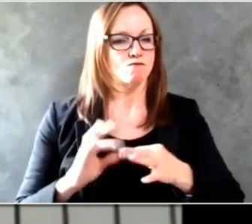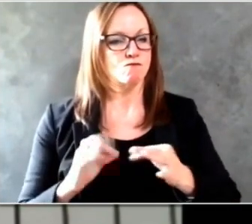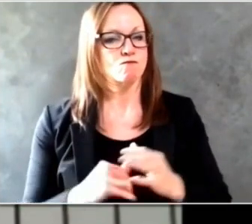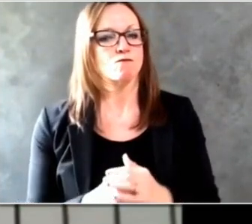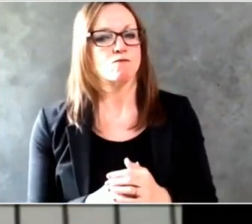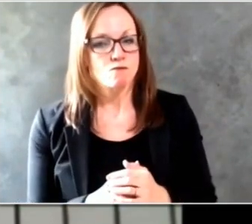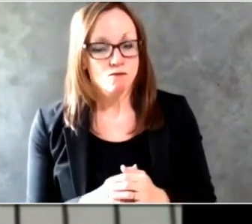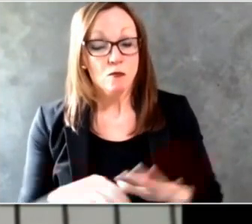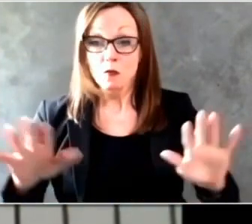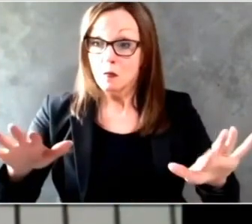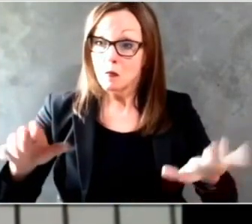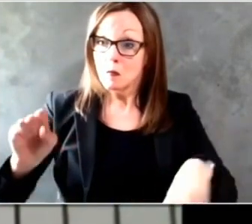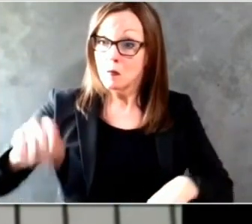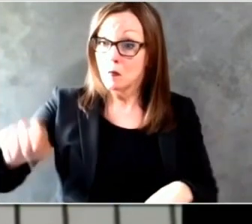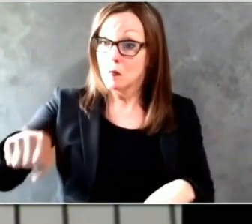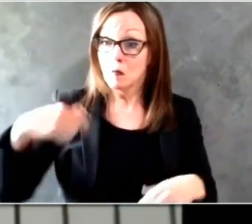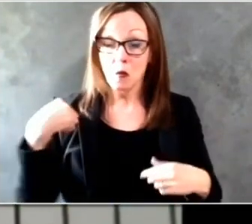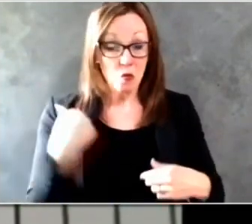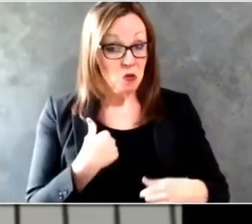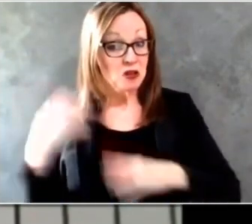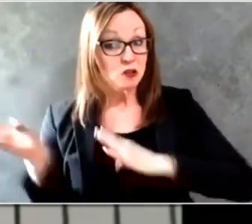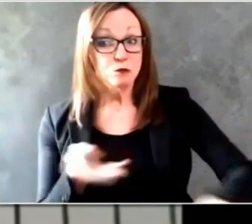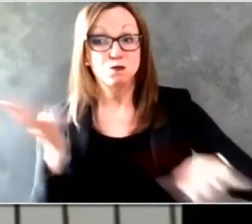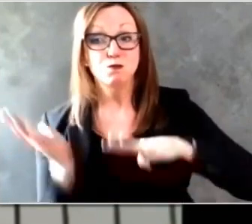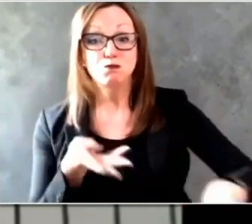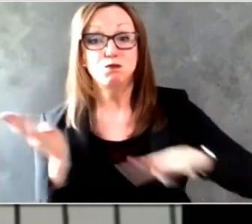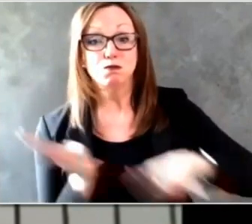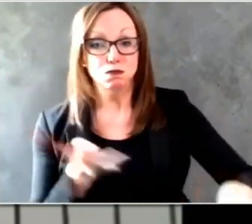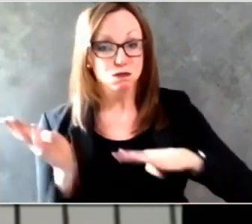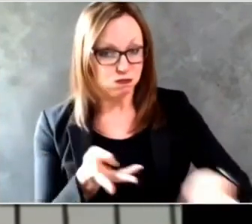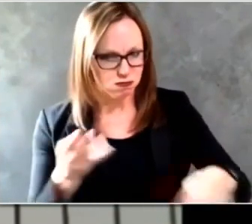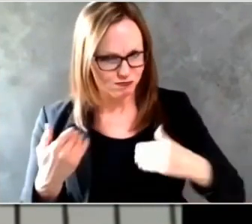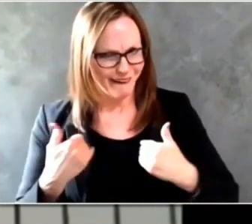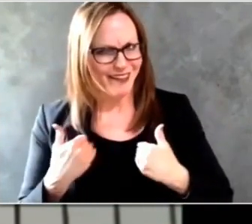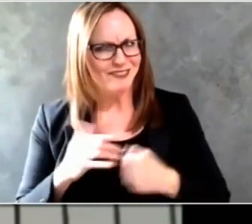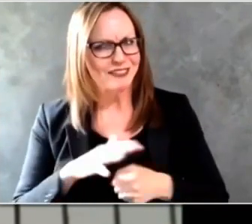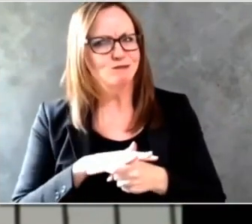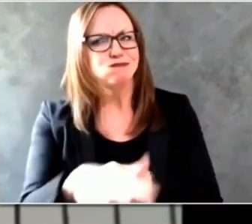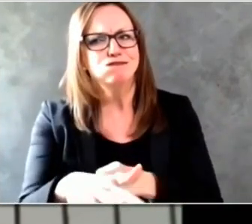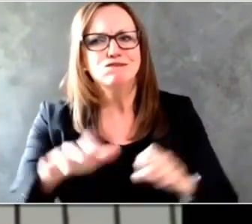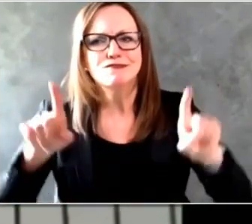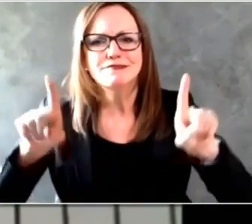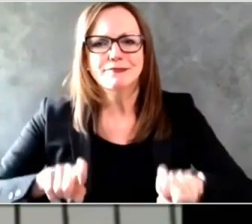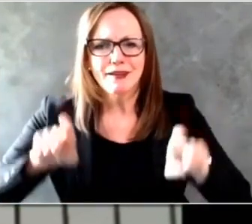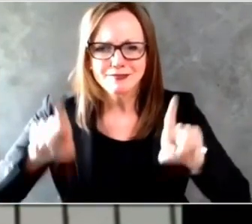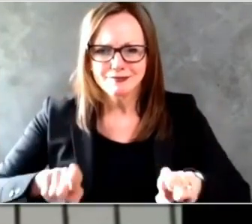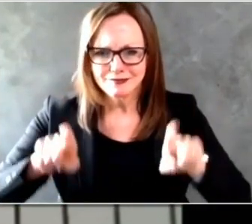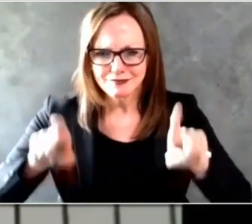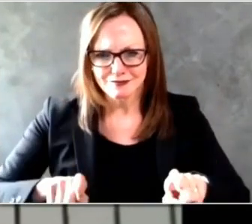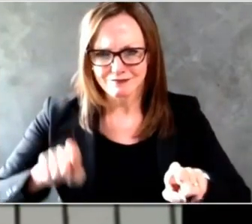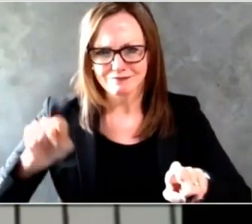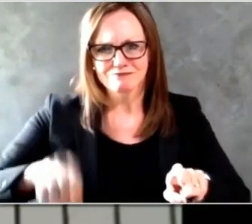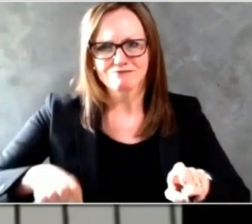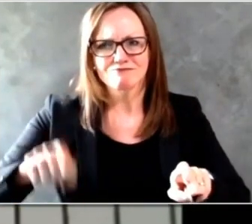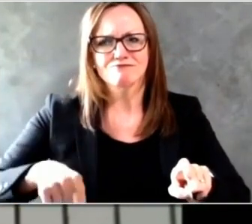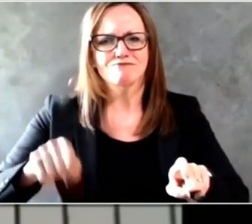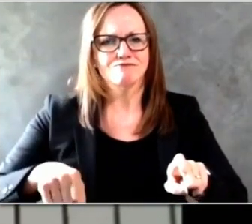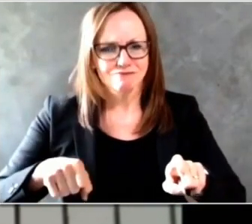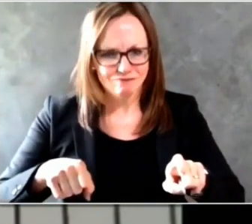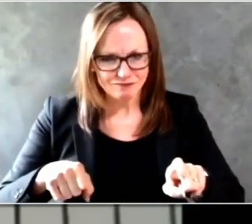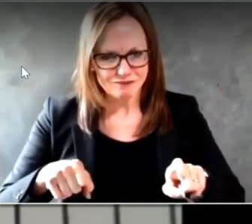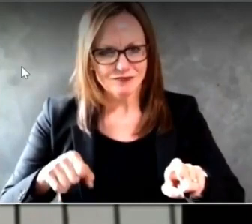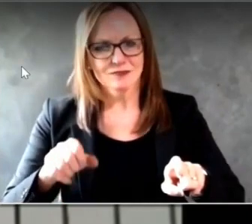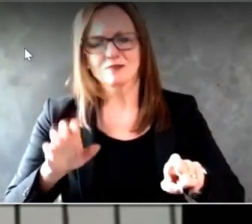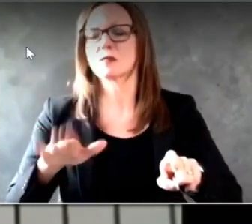they're going to have, you know, obviously where there's more results being reported and there's folks